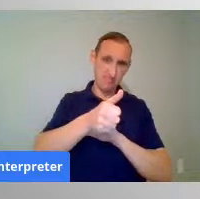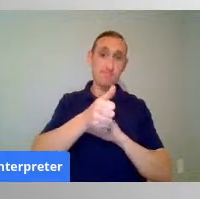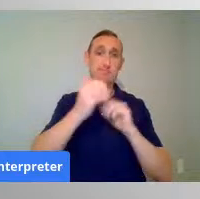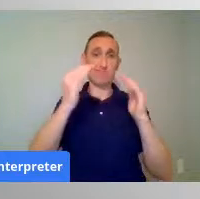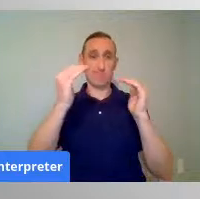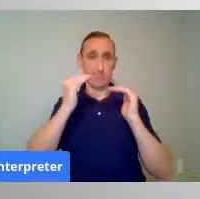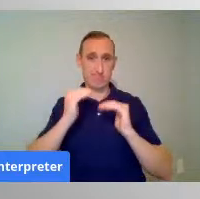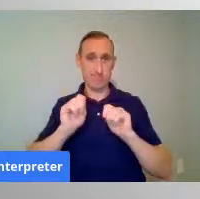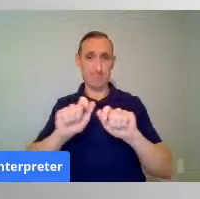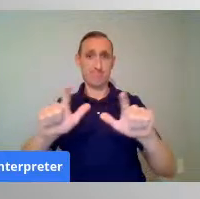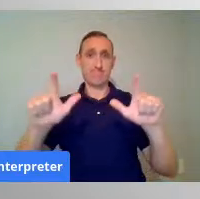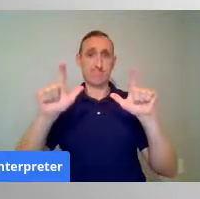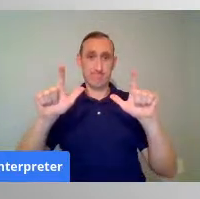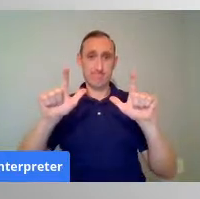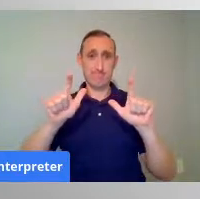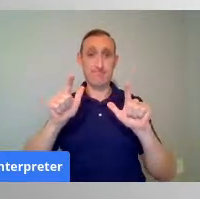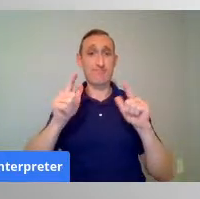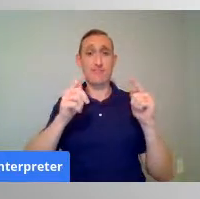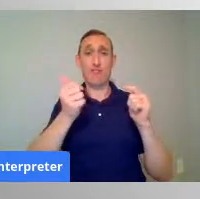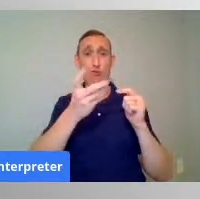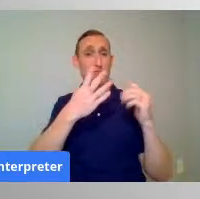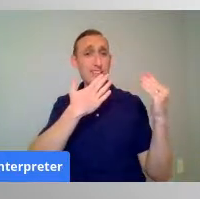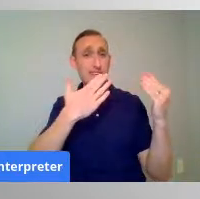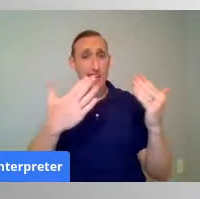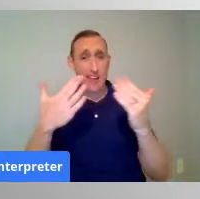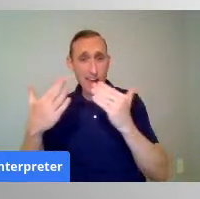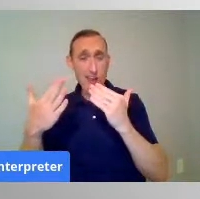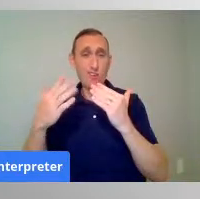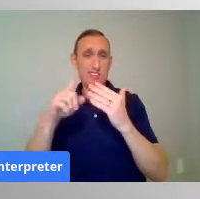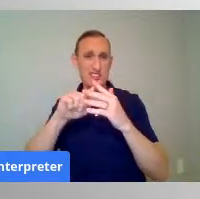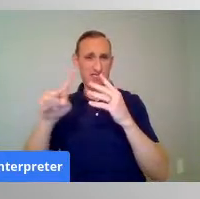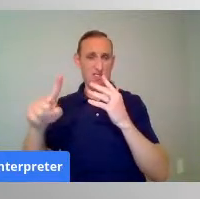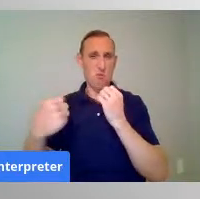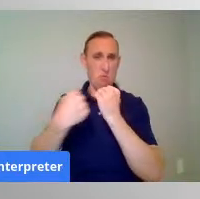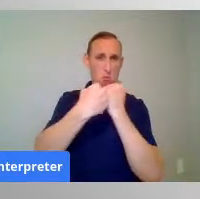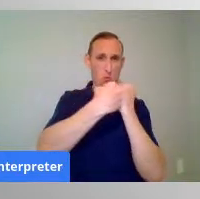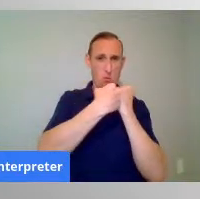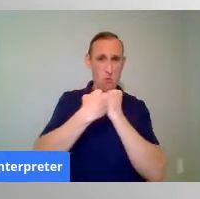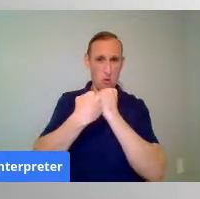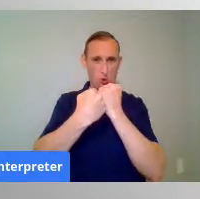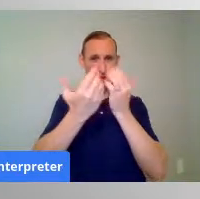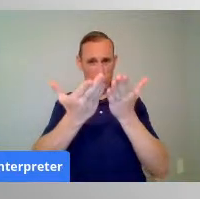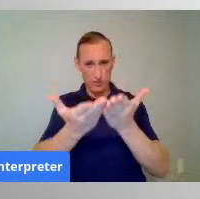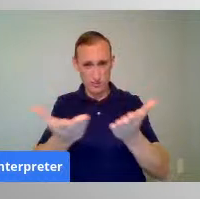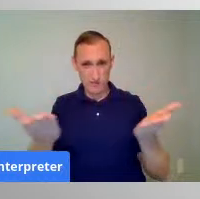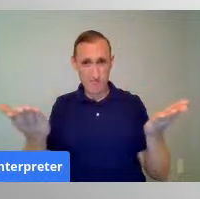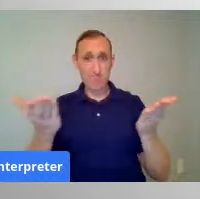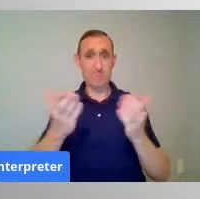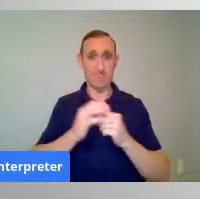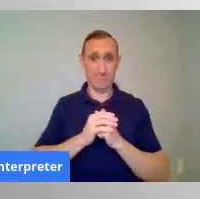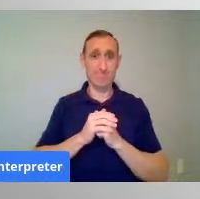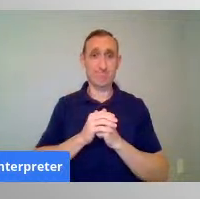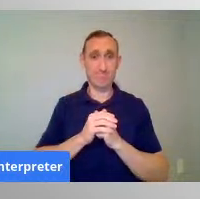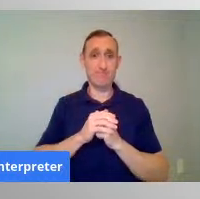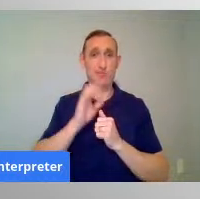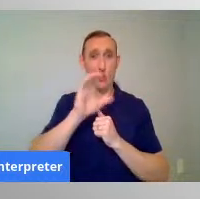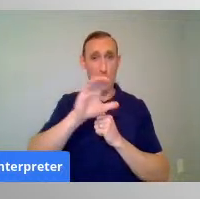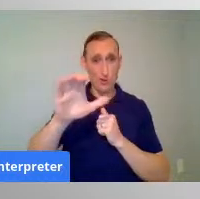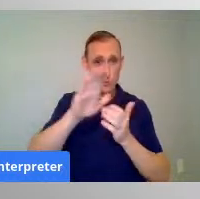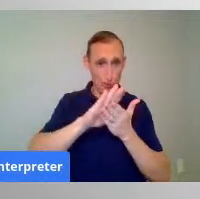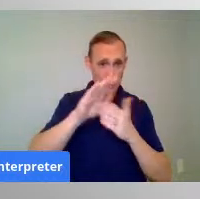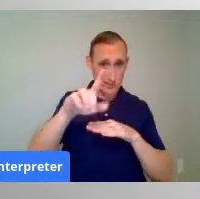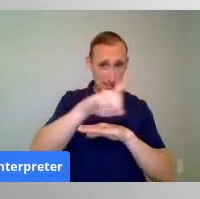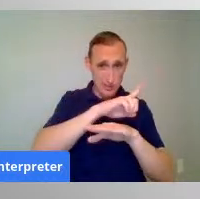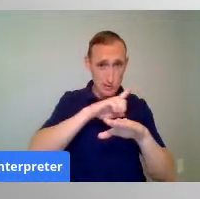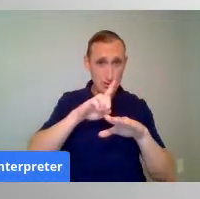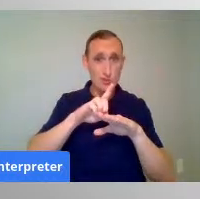Thank you. Just a quick thank you to our institutional partners, Clarke County School District and the Unified Government being 2 of those, in